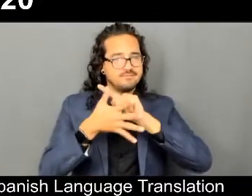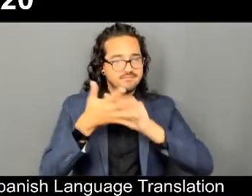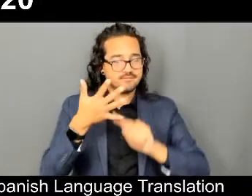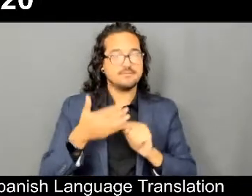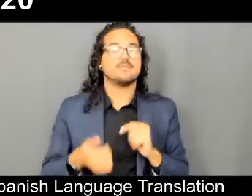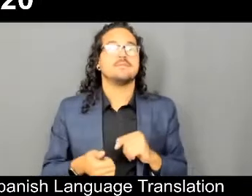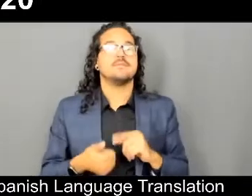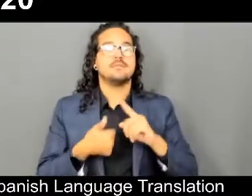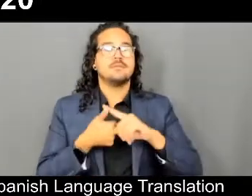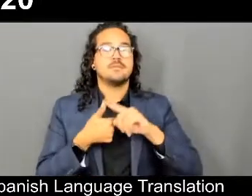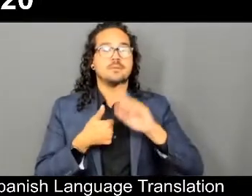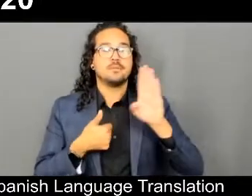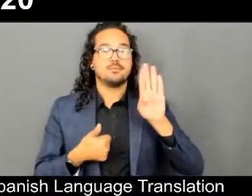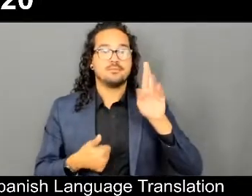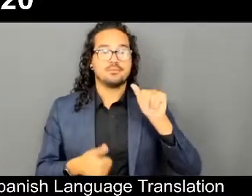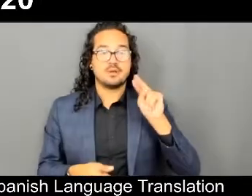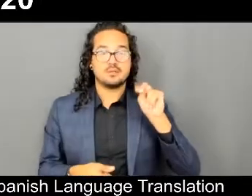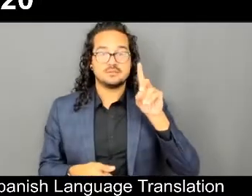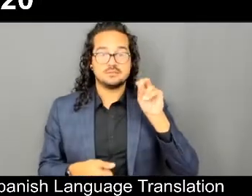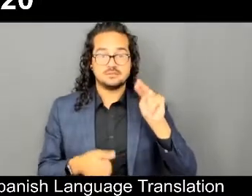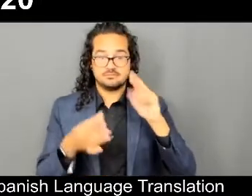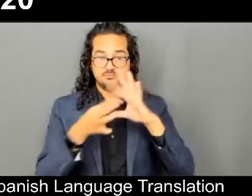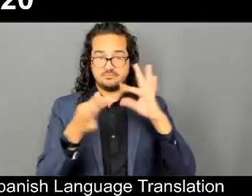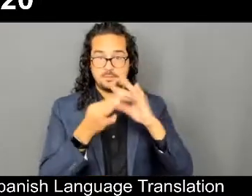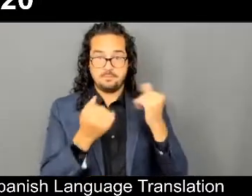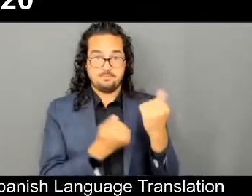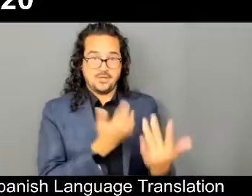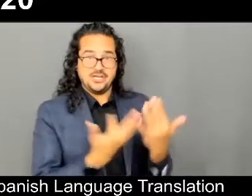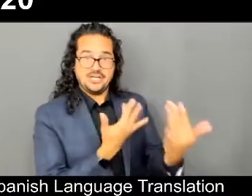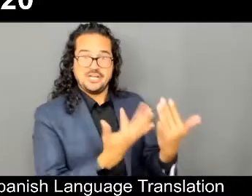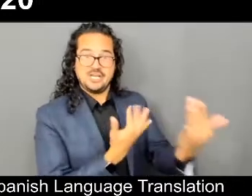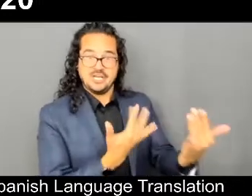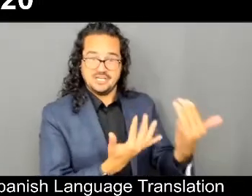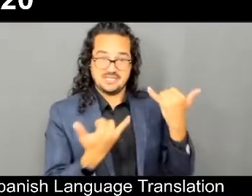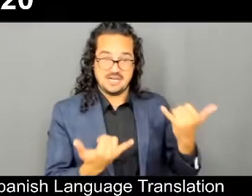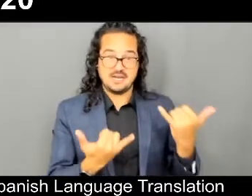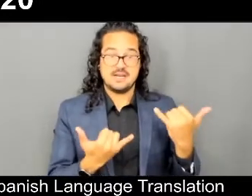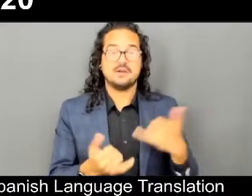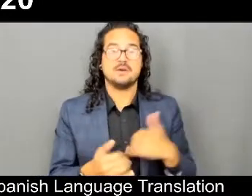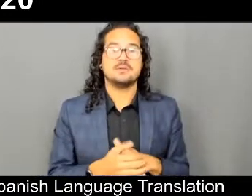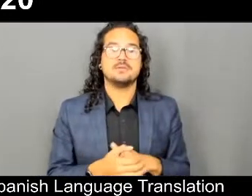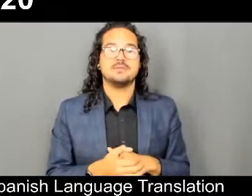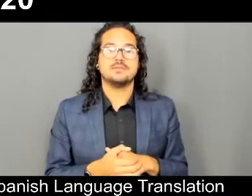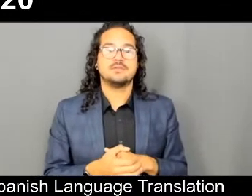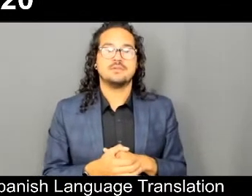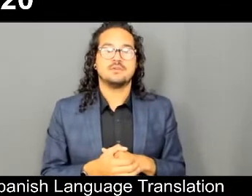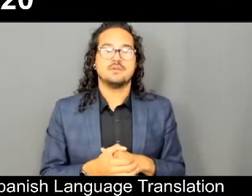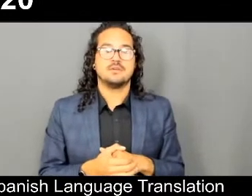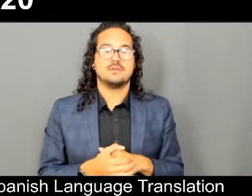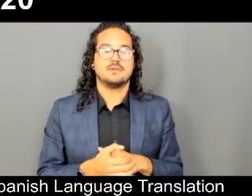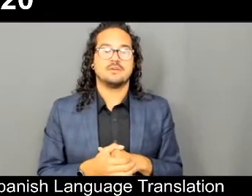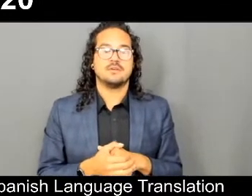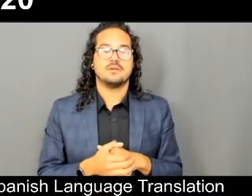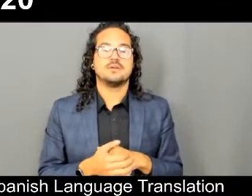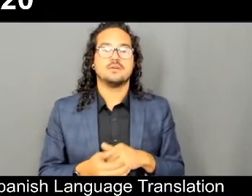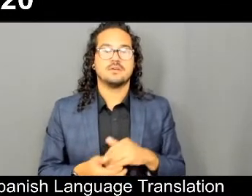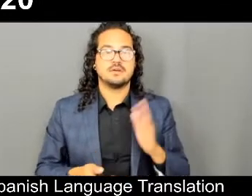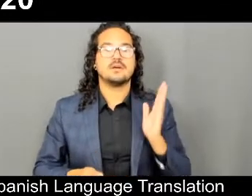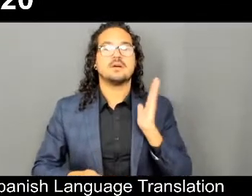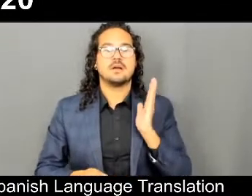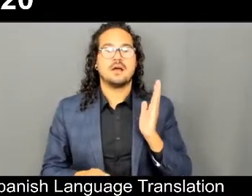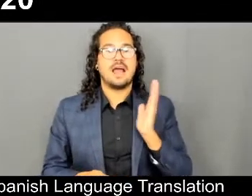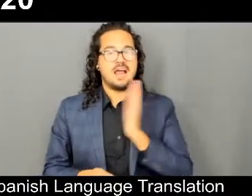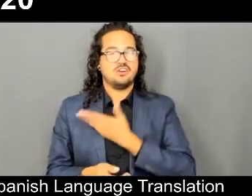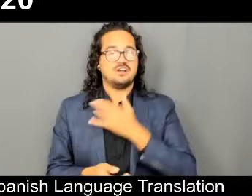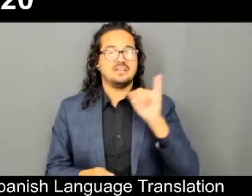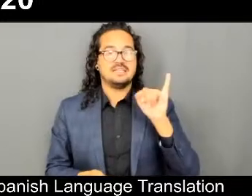operations, and on our INSEE website, we have uploaded some pictures and video